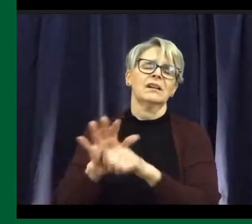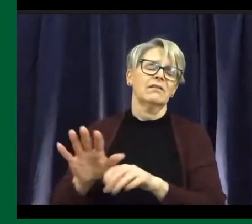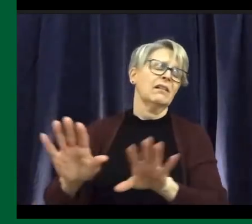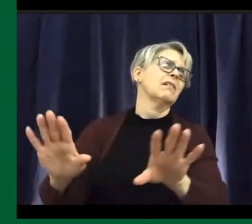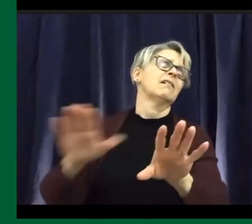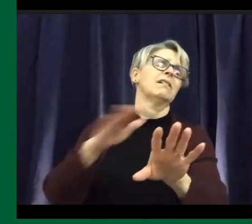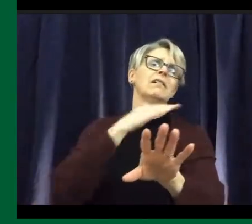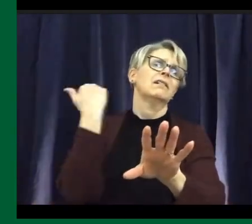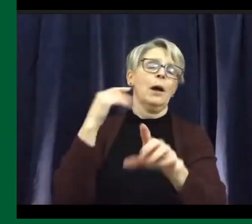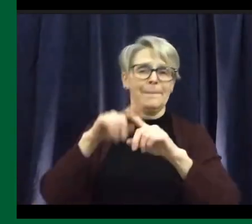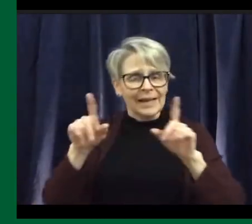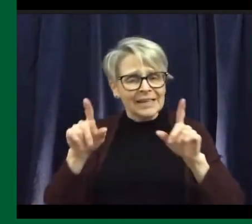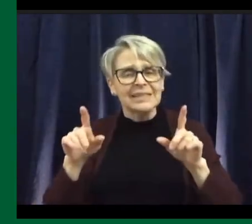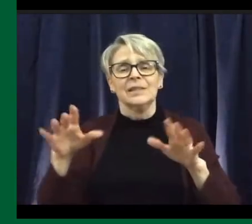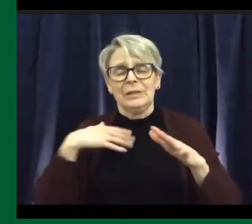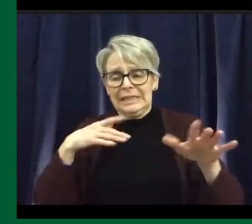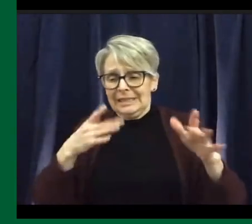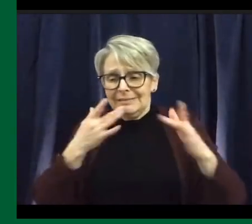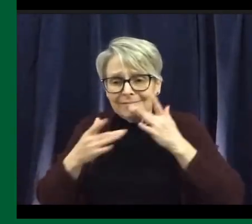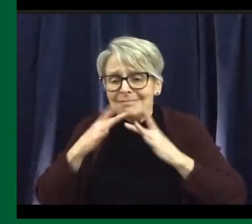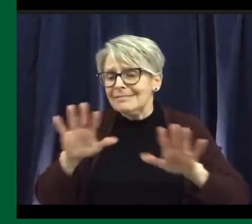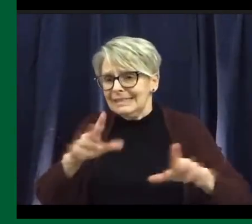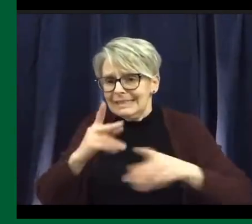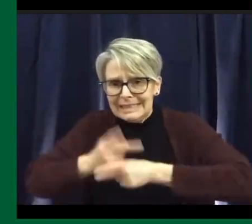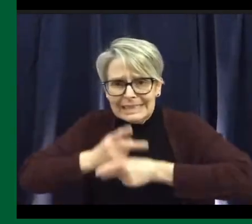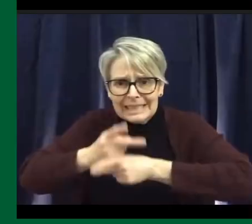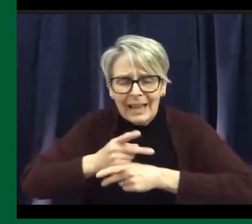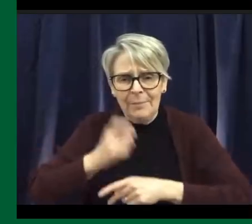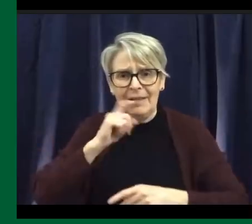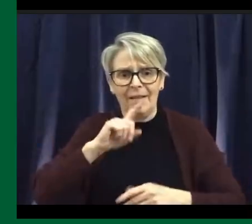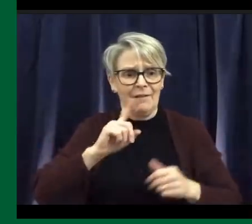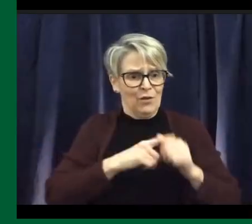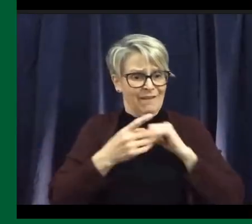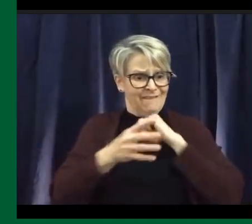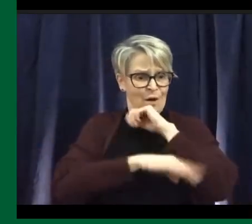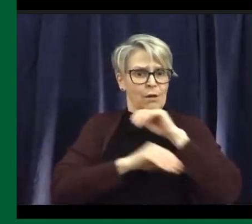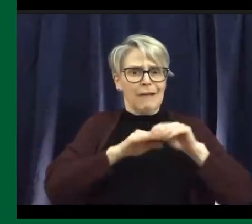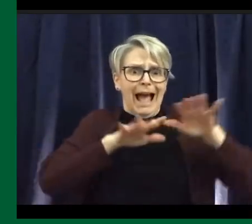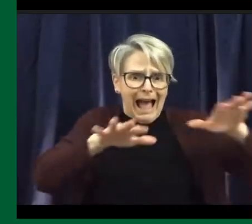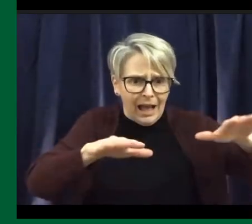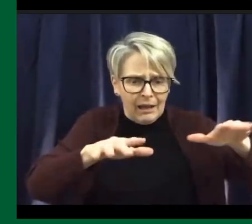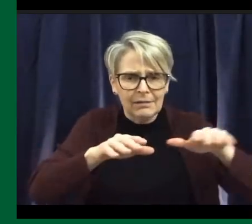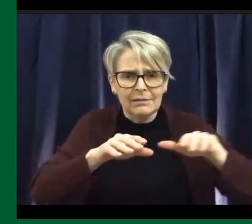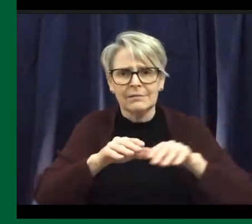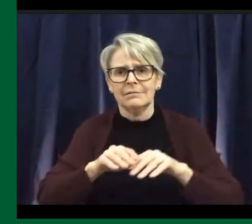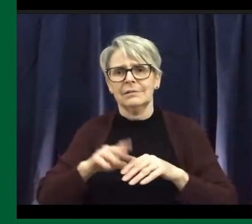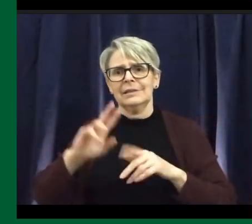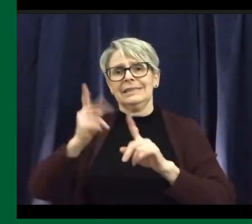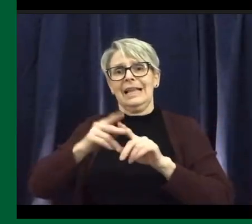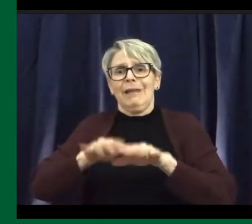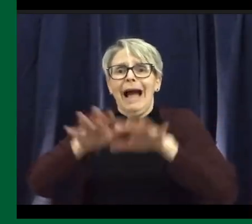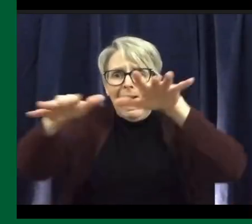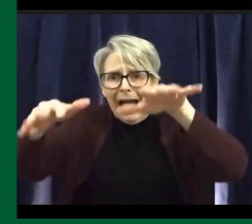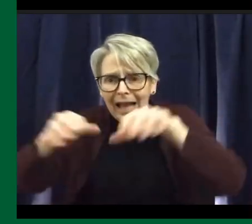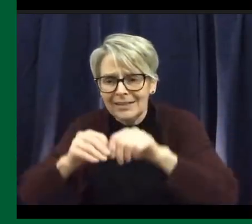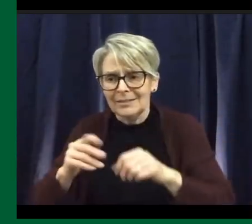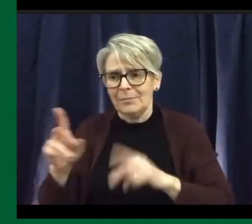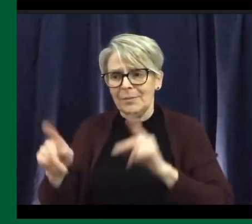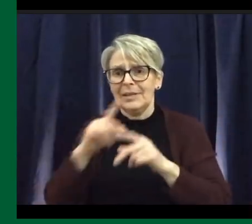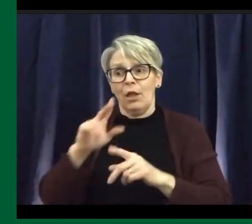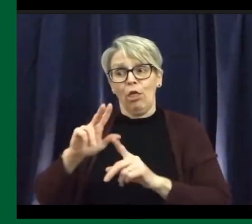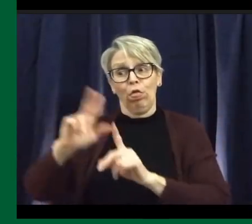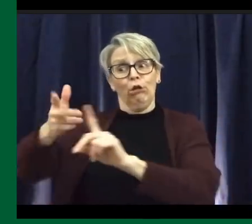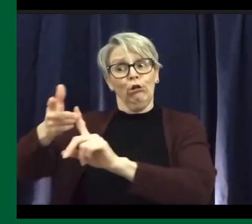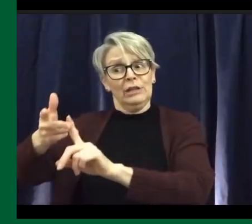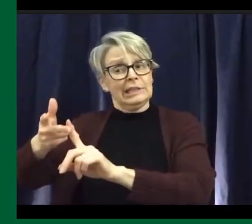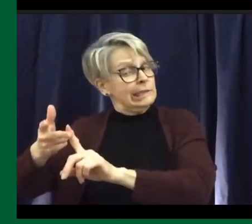had our first true wave in the fall. People are talking about the third wave, due to variants of concern.